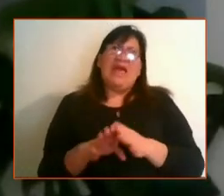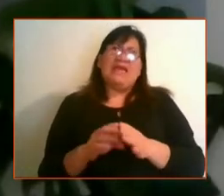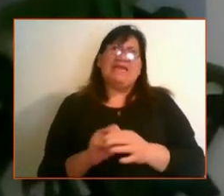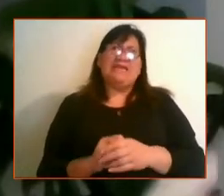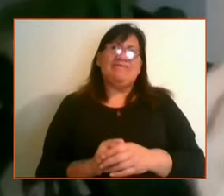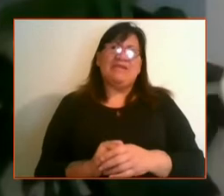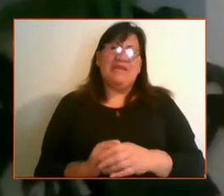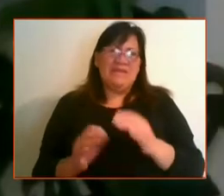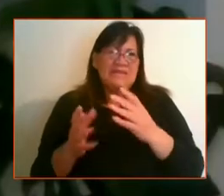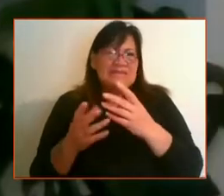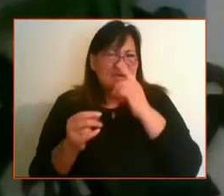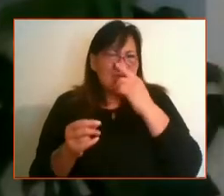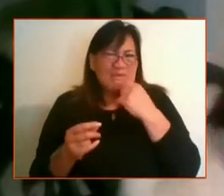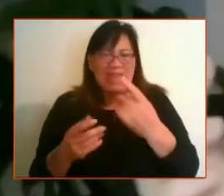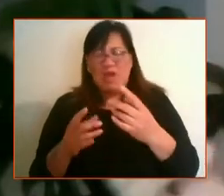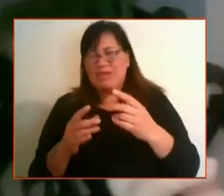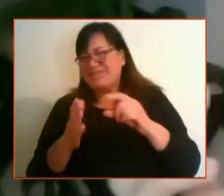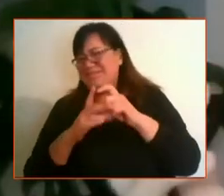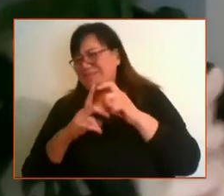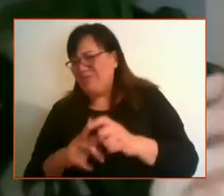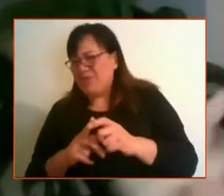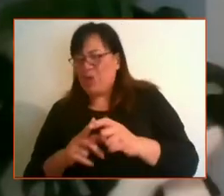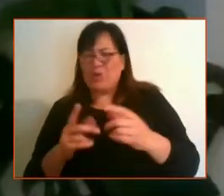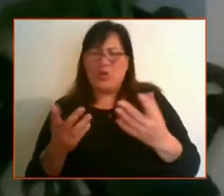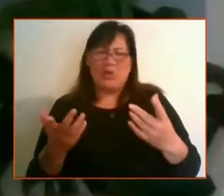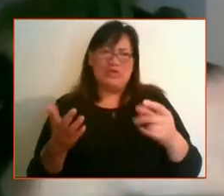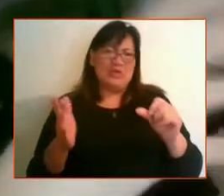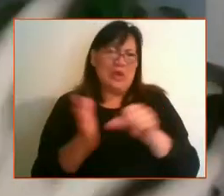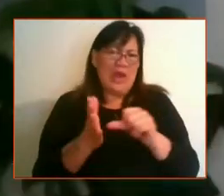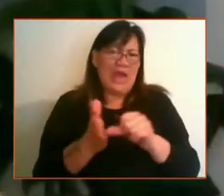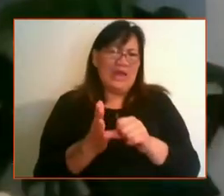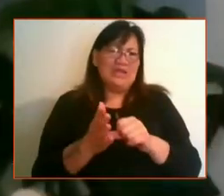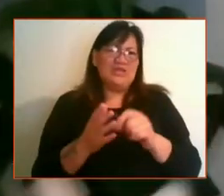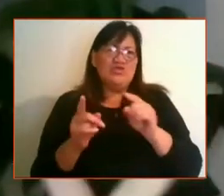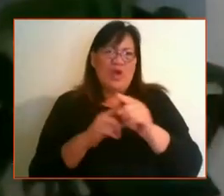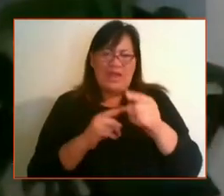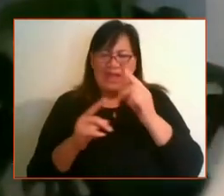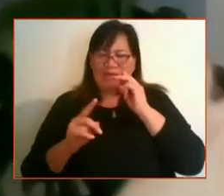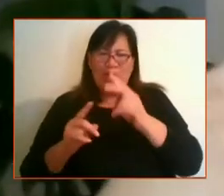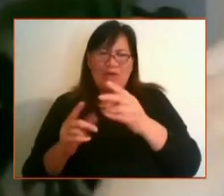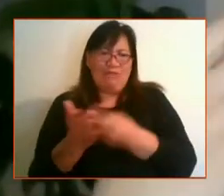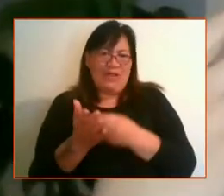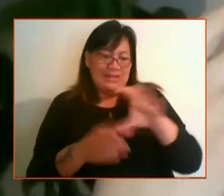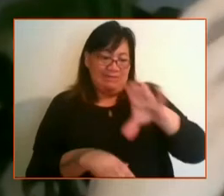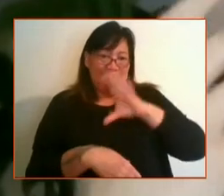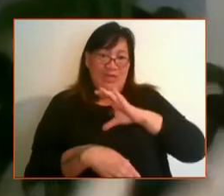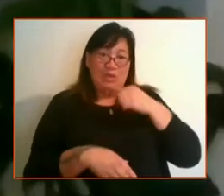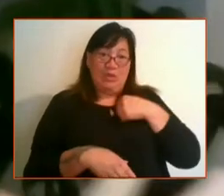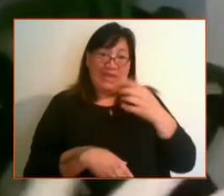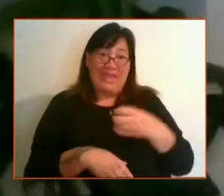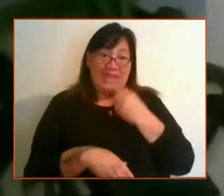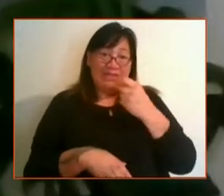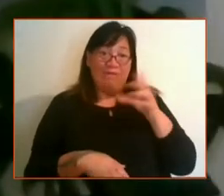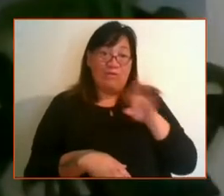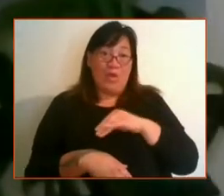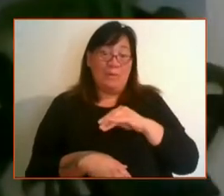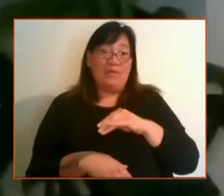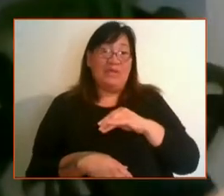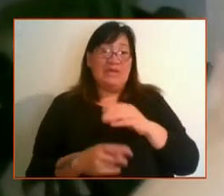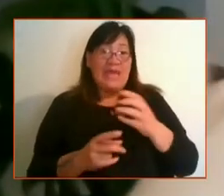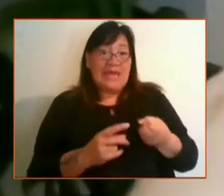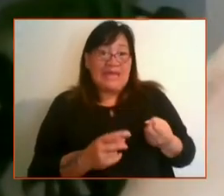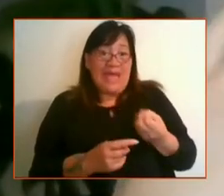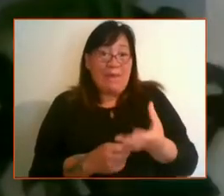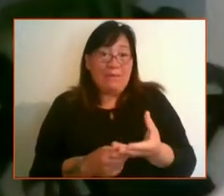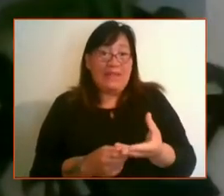or impossible to disaggregate the kind of funding that we receive as a government from people gambling